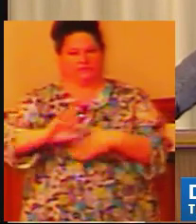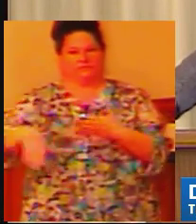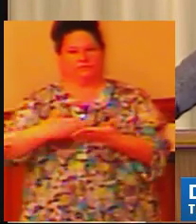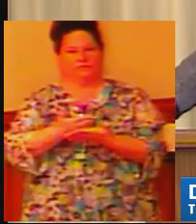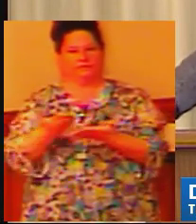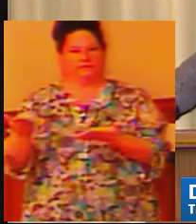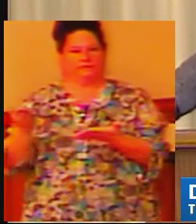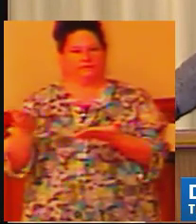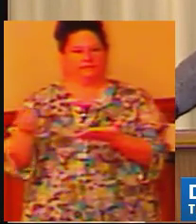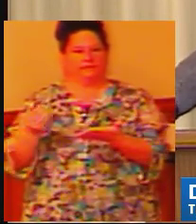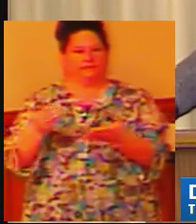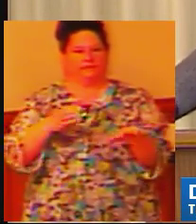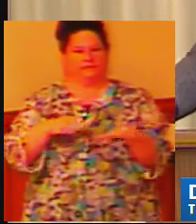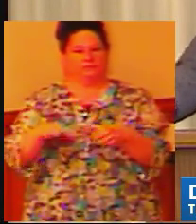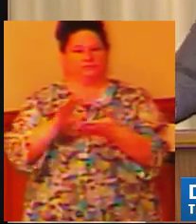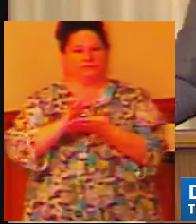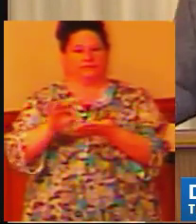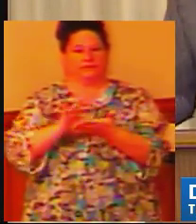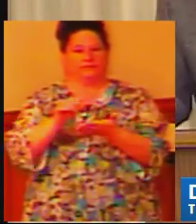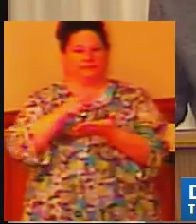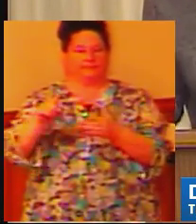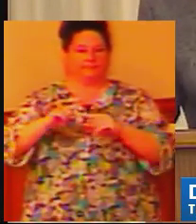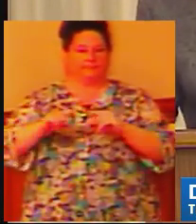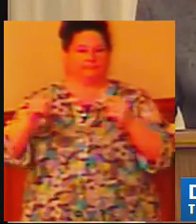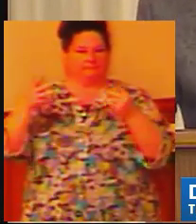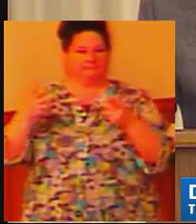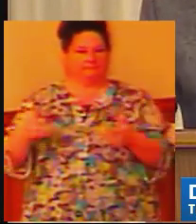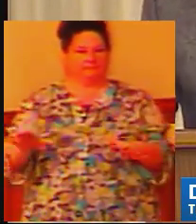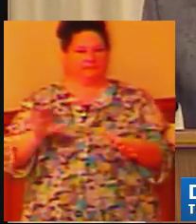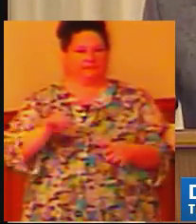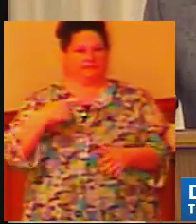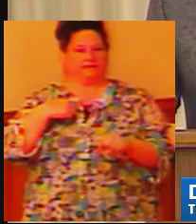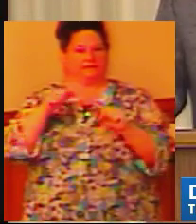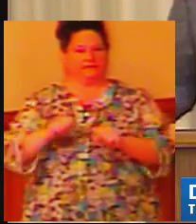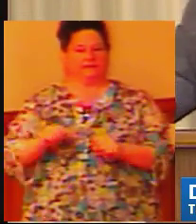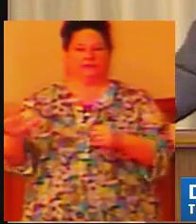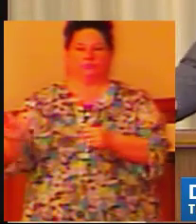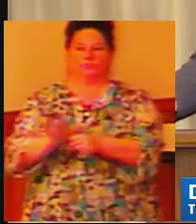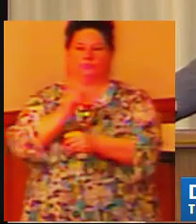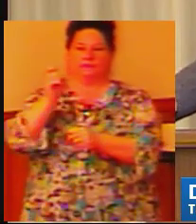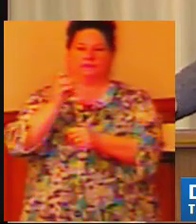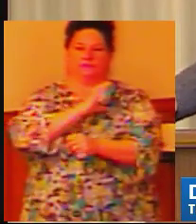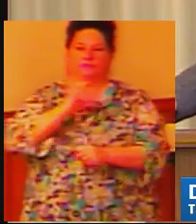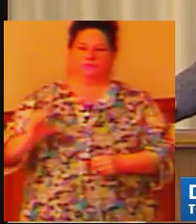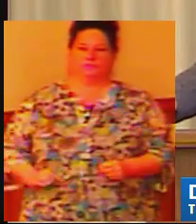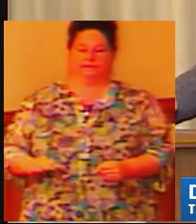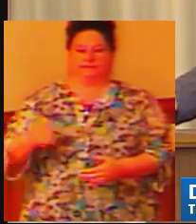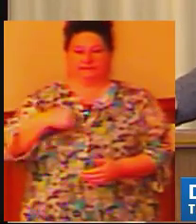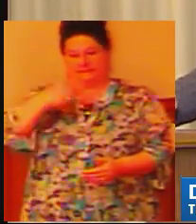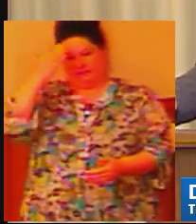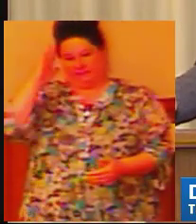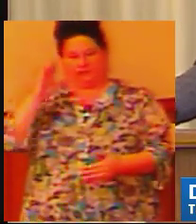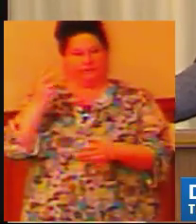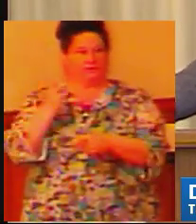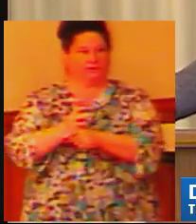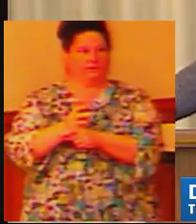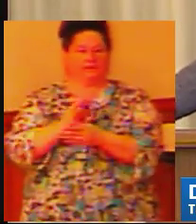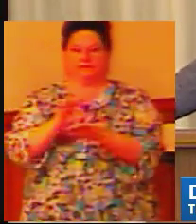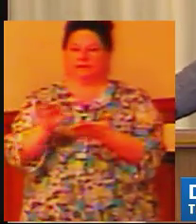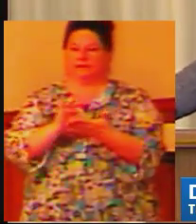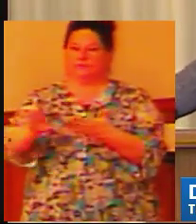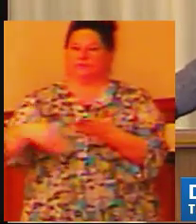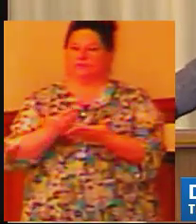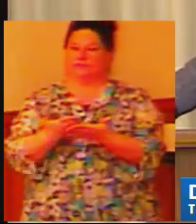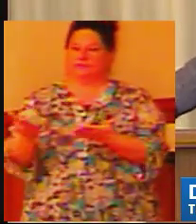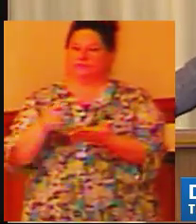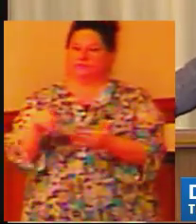things, and do count them but dung, that I may win Christ. I don't know. It's hard to count all the things that